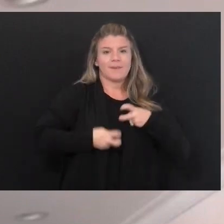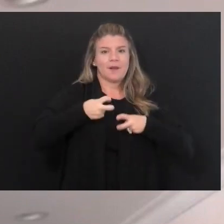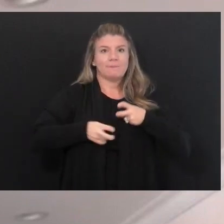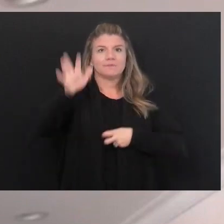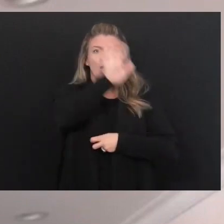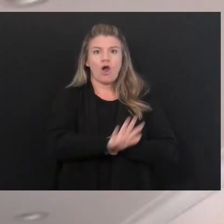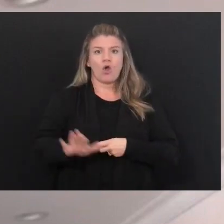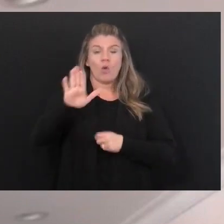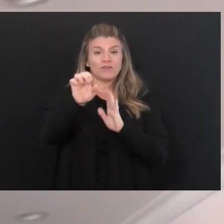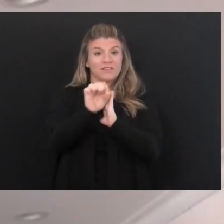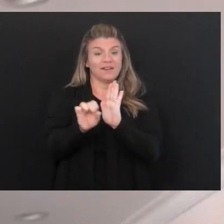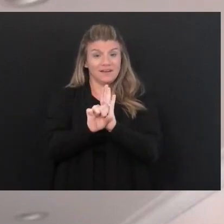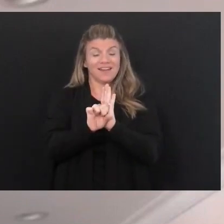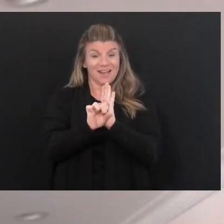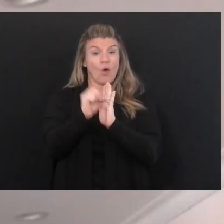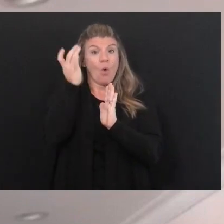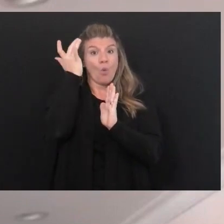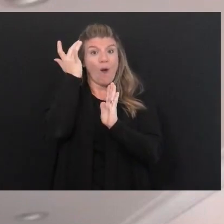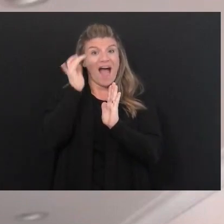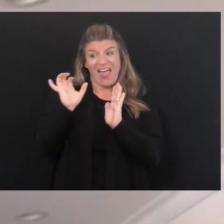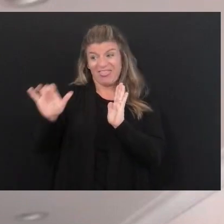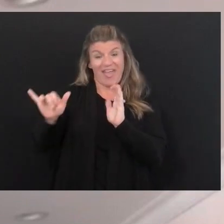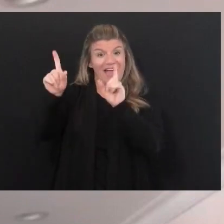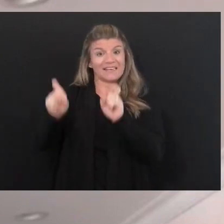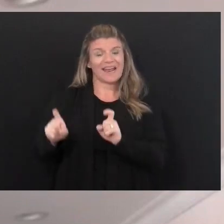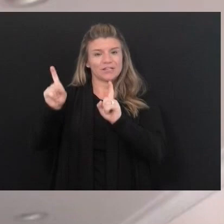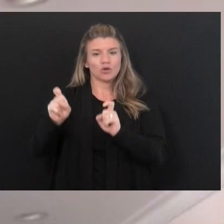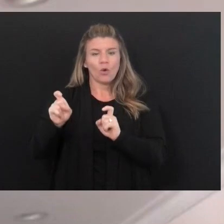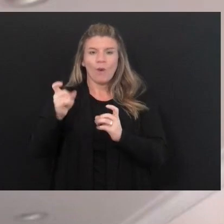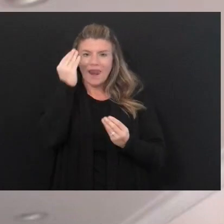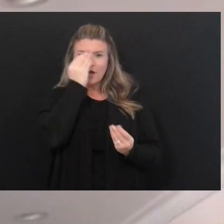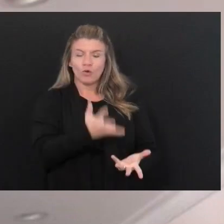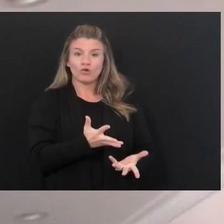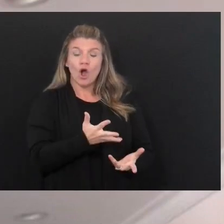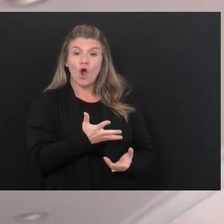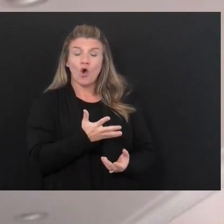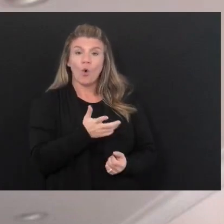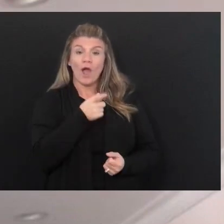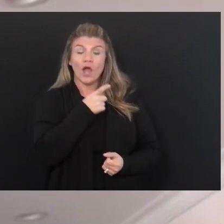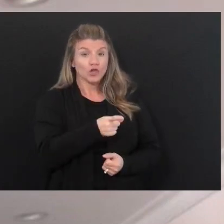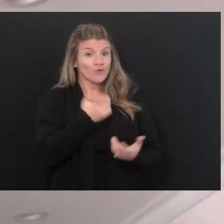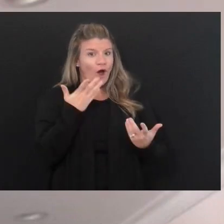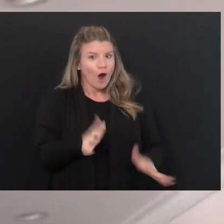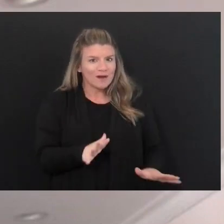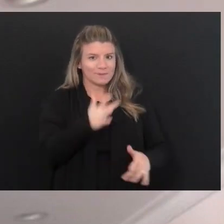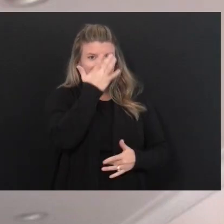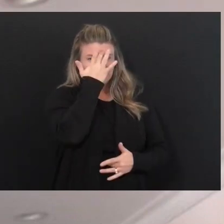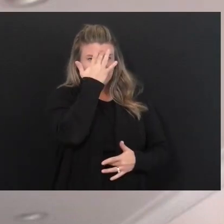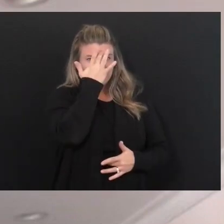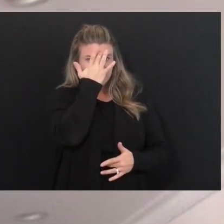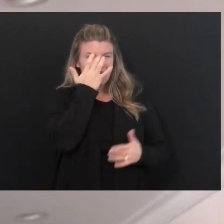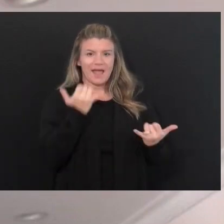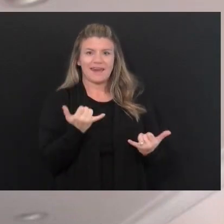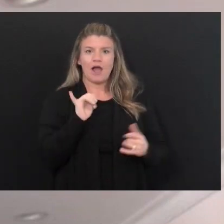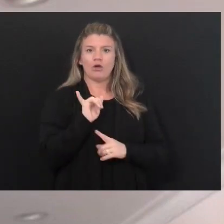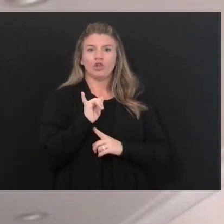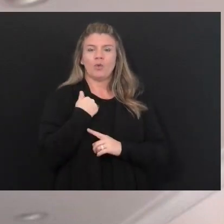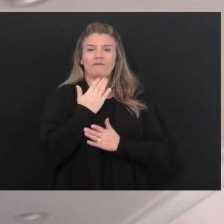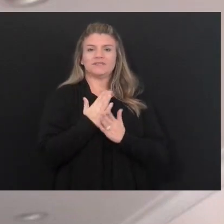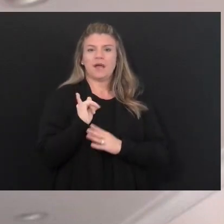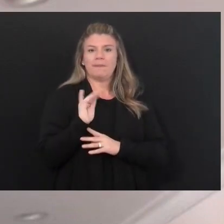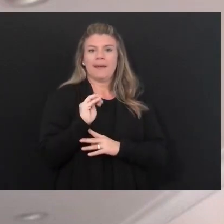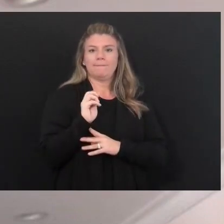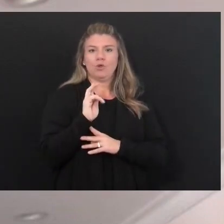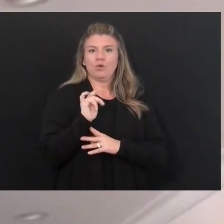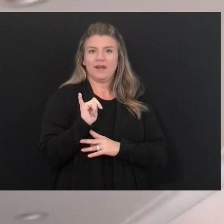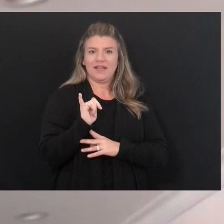West Virginia is, because that tells you people that have been infected and now have some immunity or evidence of immunity toward it. So